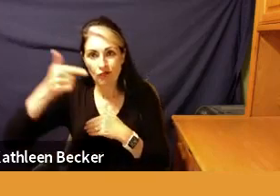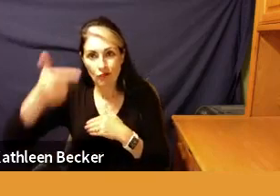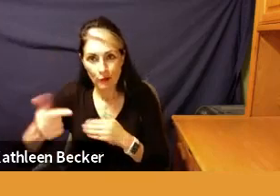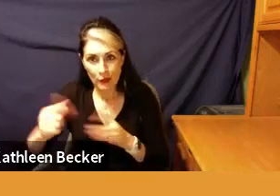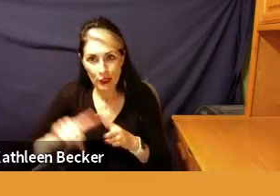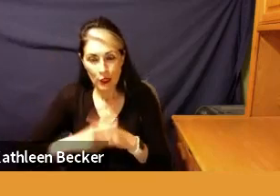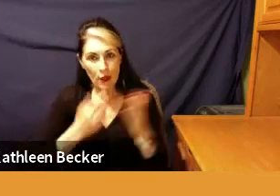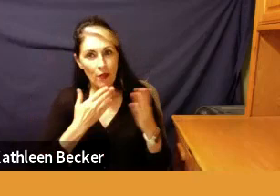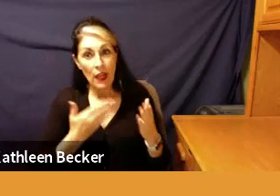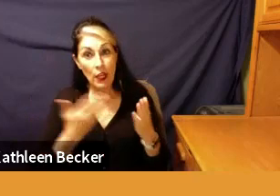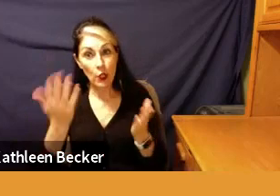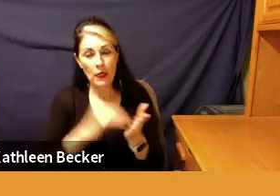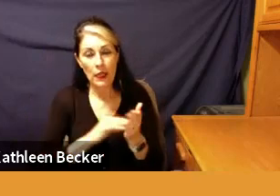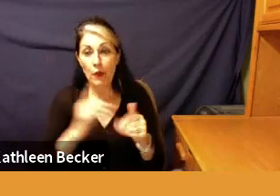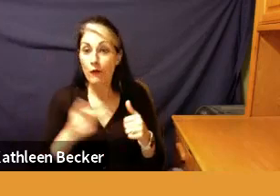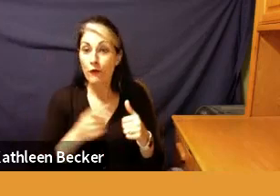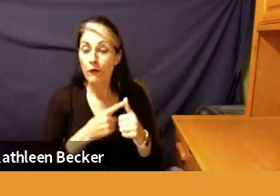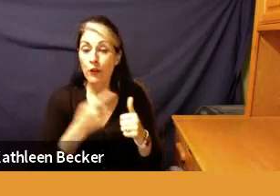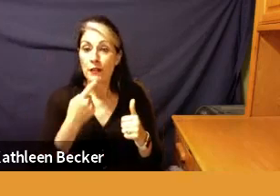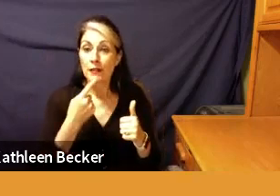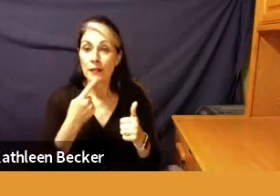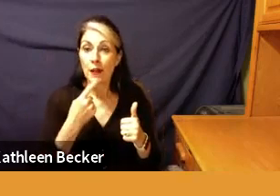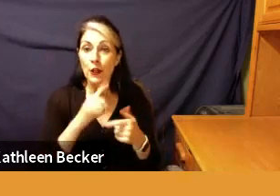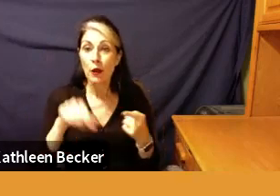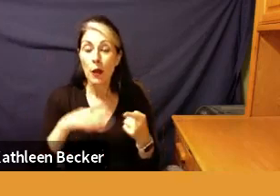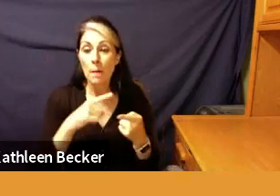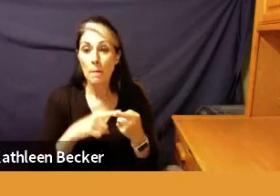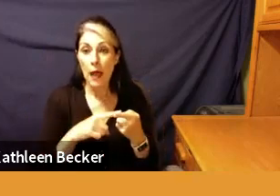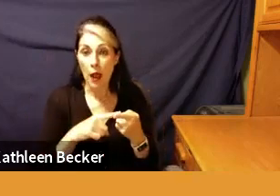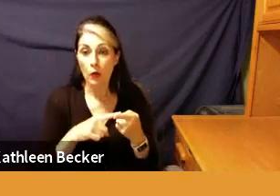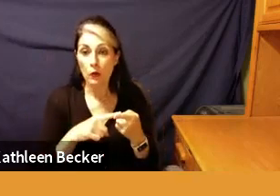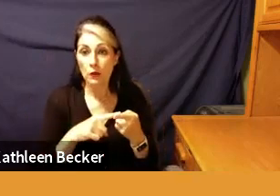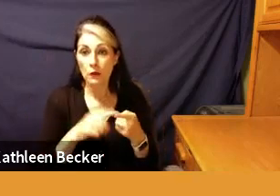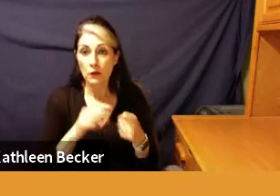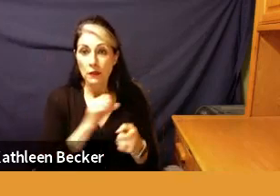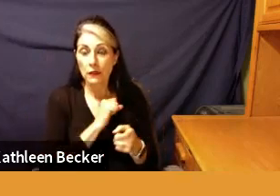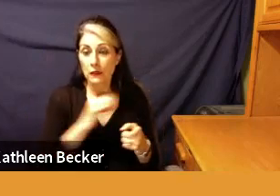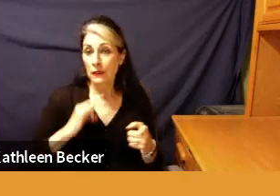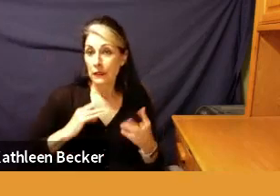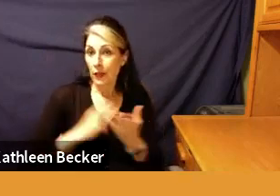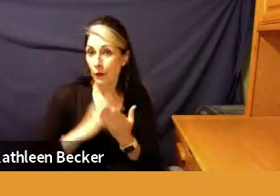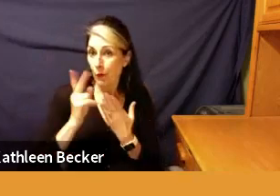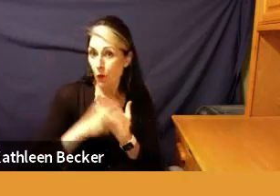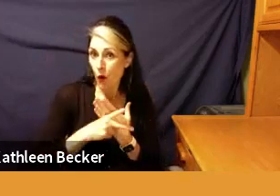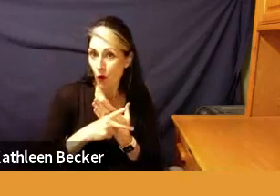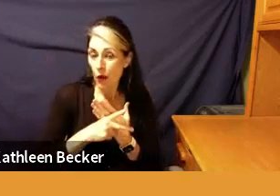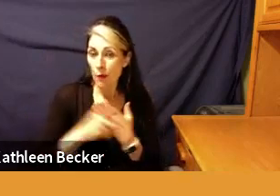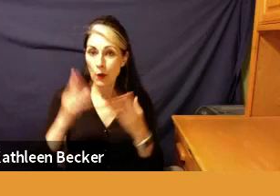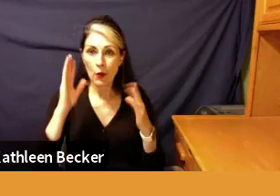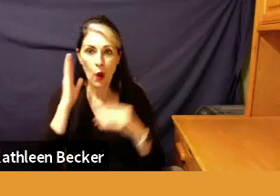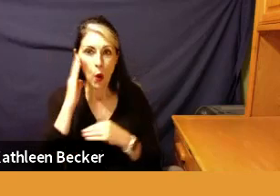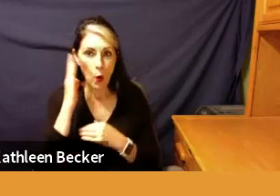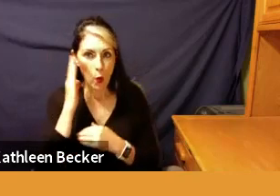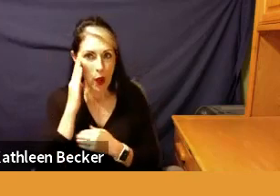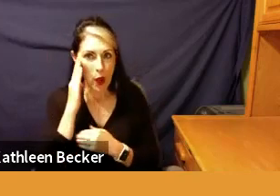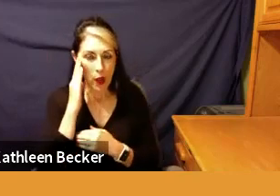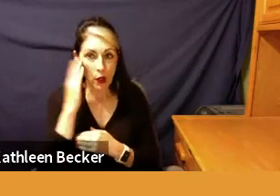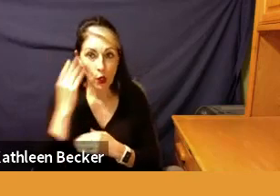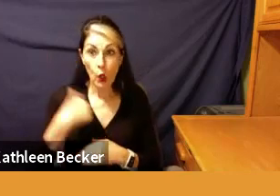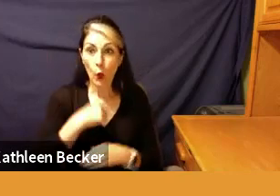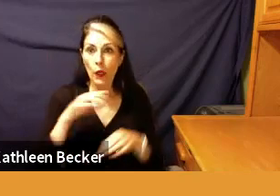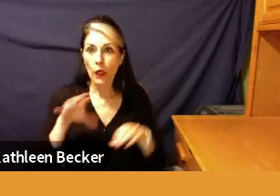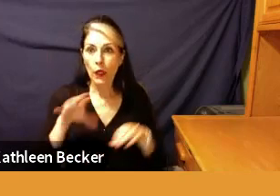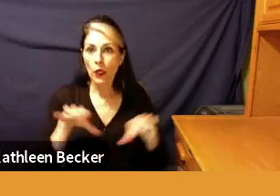again. First, let me tell you a little bit about the SAP program, just so you're aware of what we do here